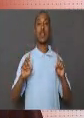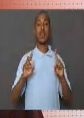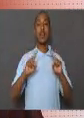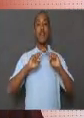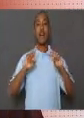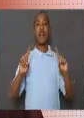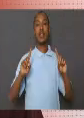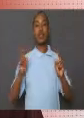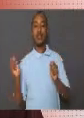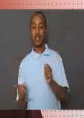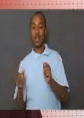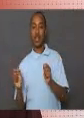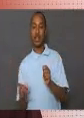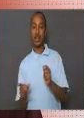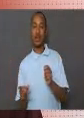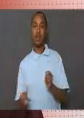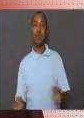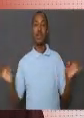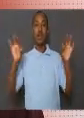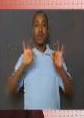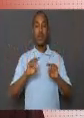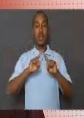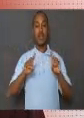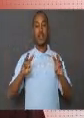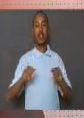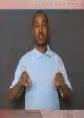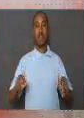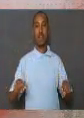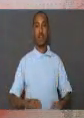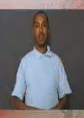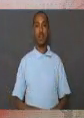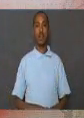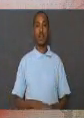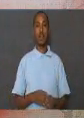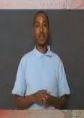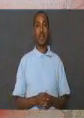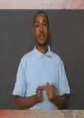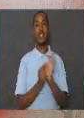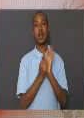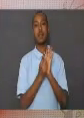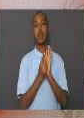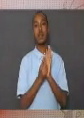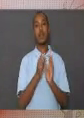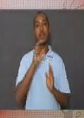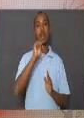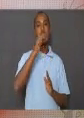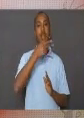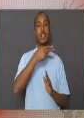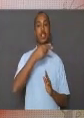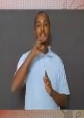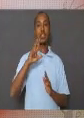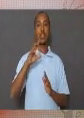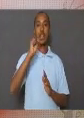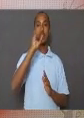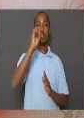of fertilizer are more suitable for different soils. For example, ammonium sulfate